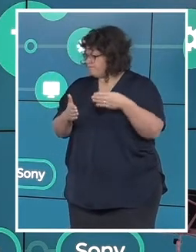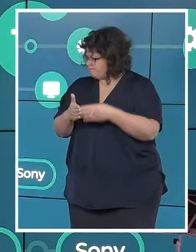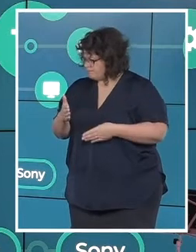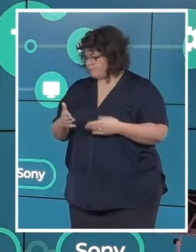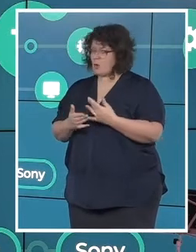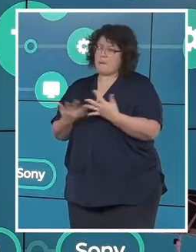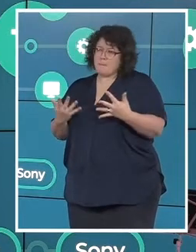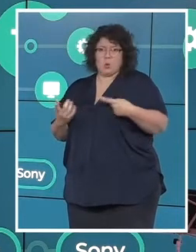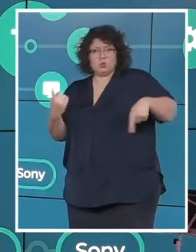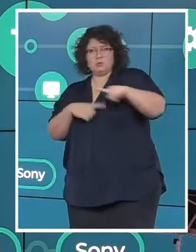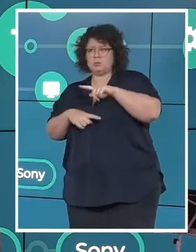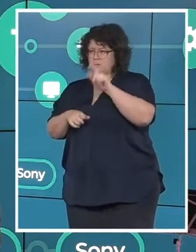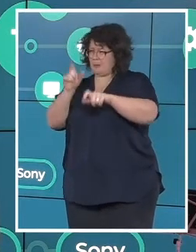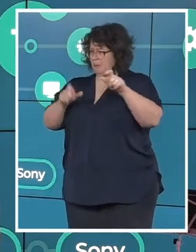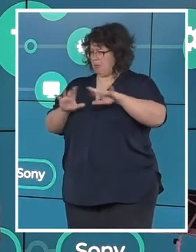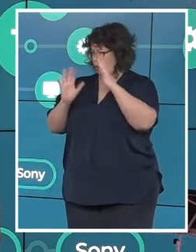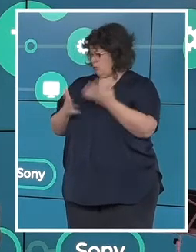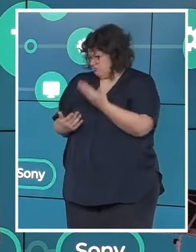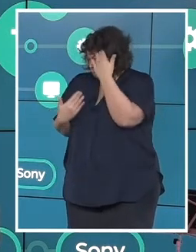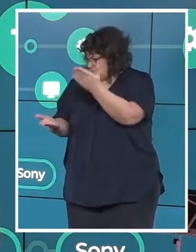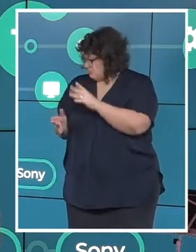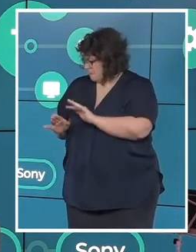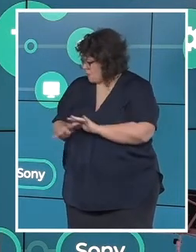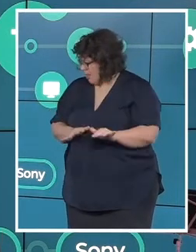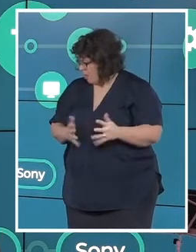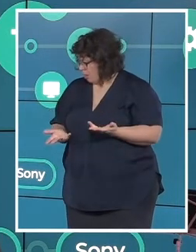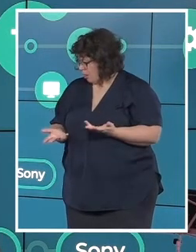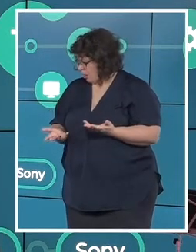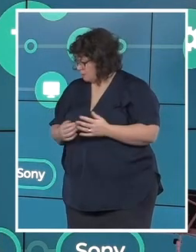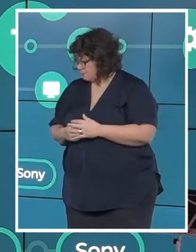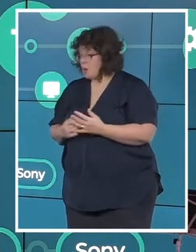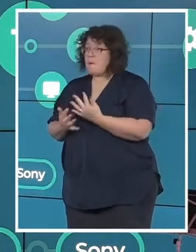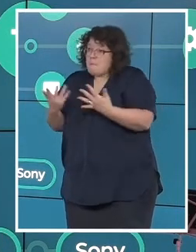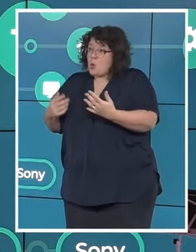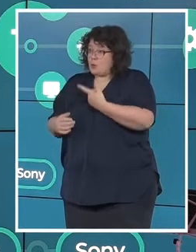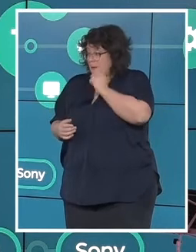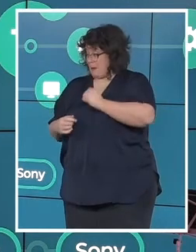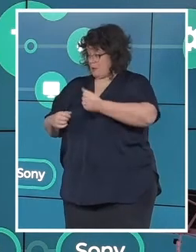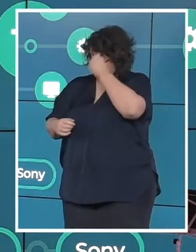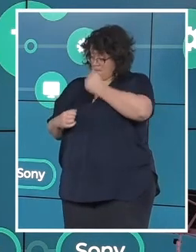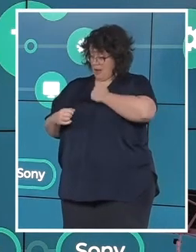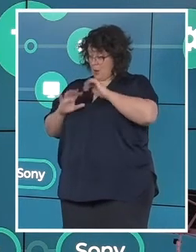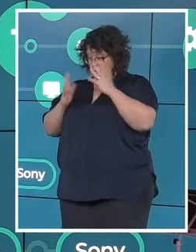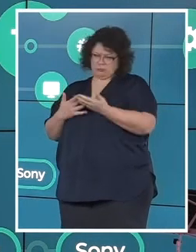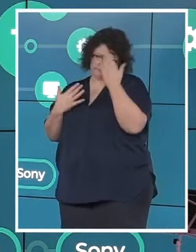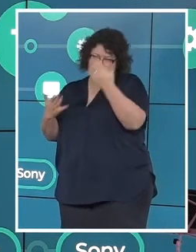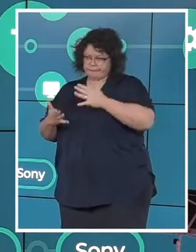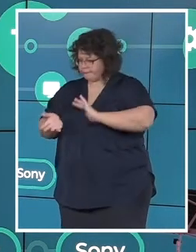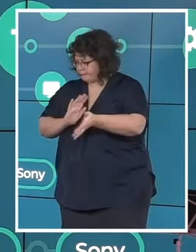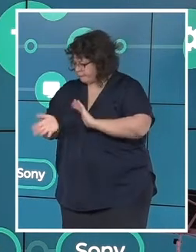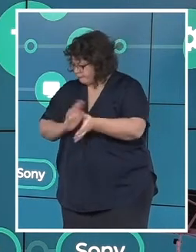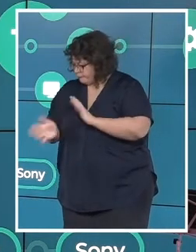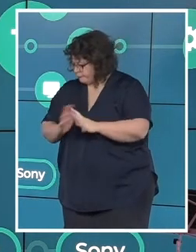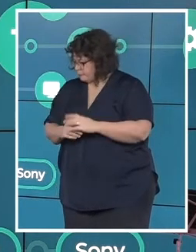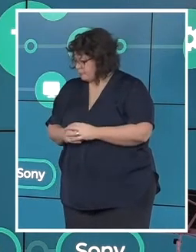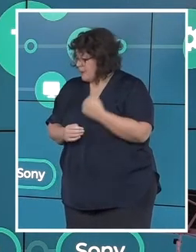Most of the people in my world did not know sign language. My parents did not know sign language, though they had dreams of studying